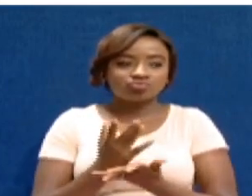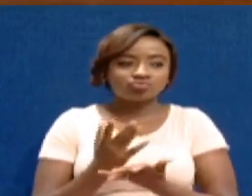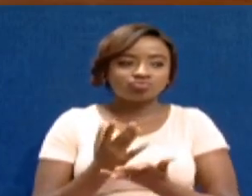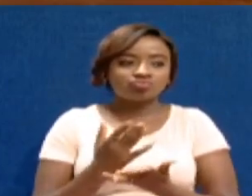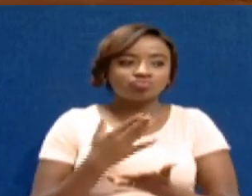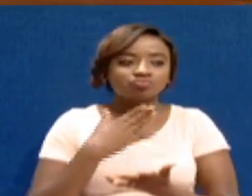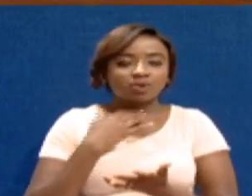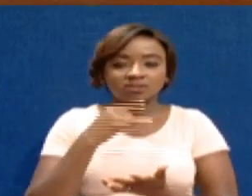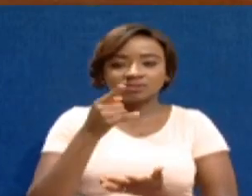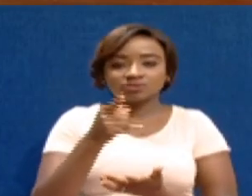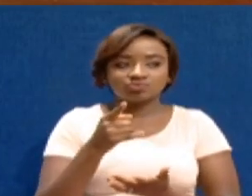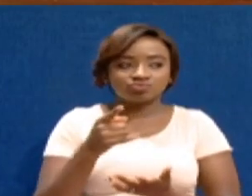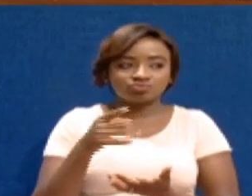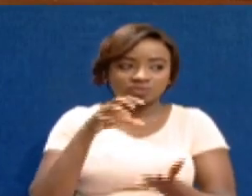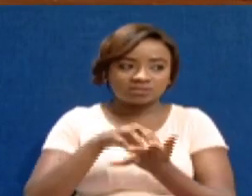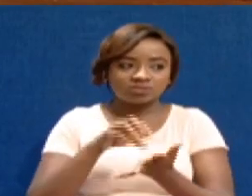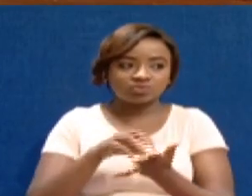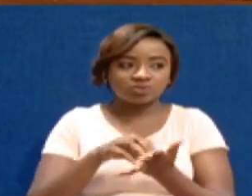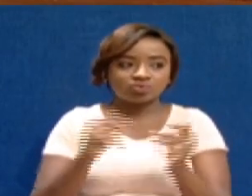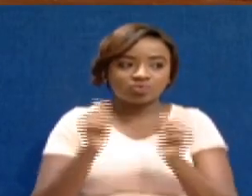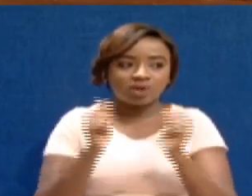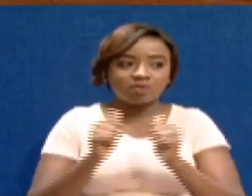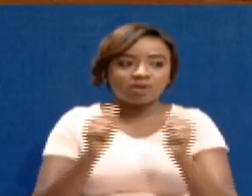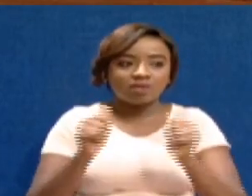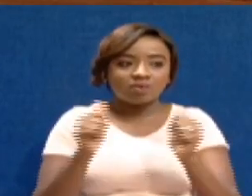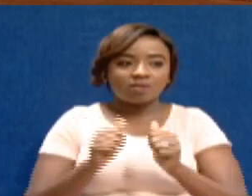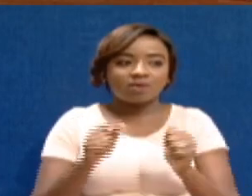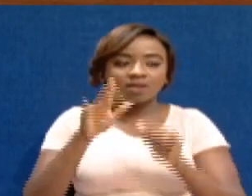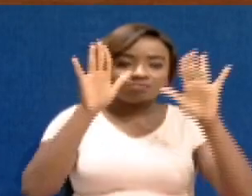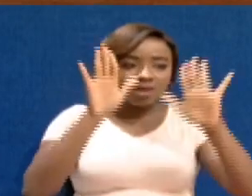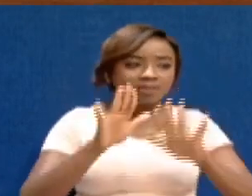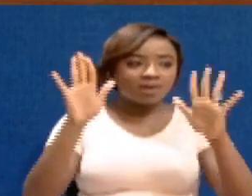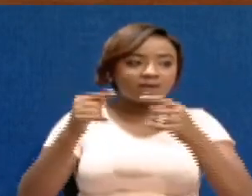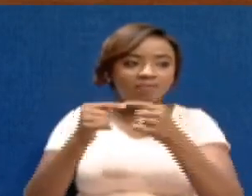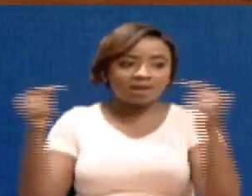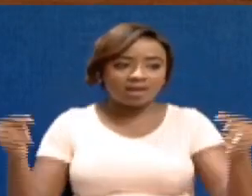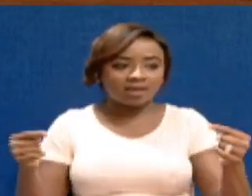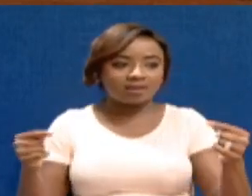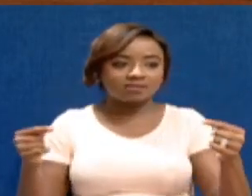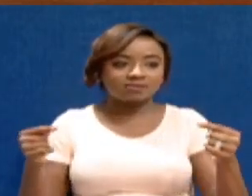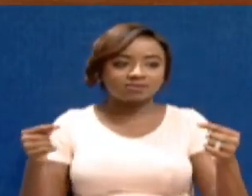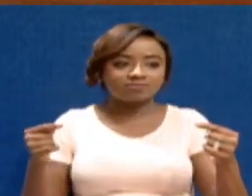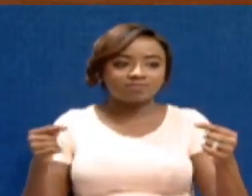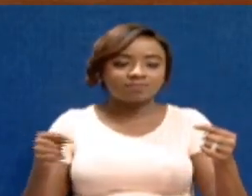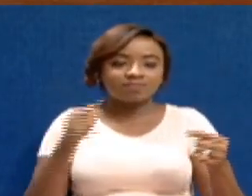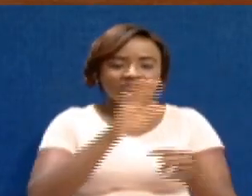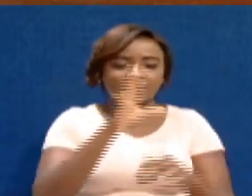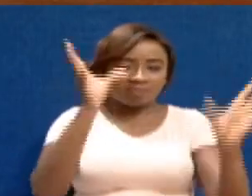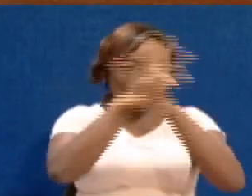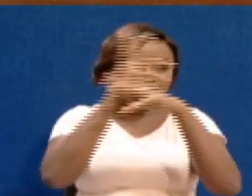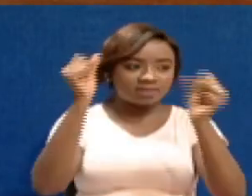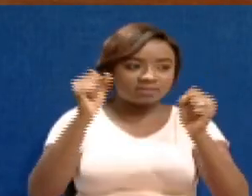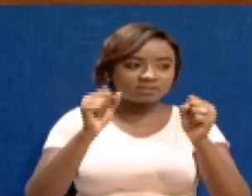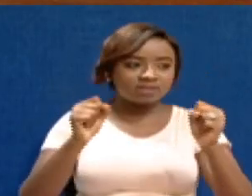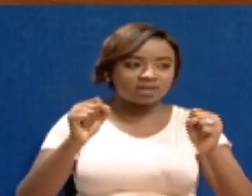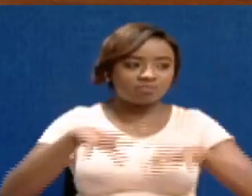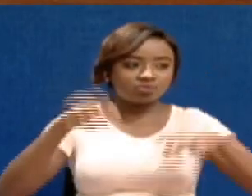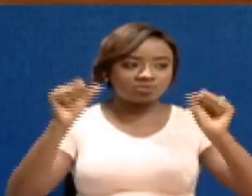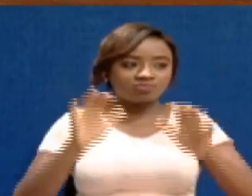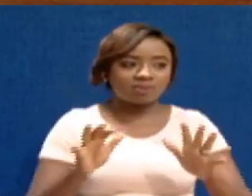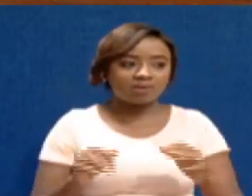constitution. But you must remember, and also to say that 2 leaders can decide on behalf of Kenyans, you must remember that when